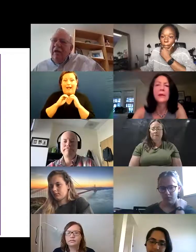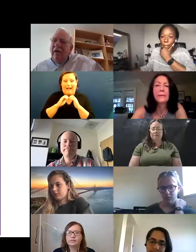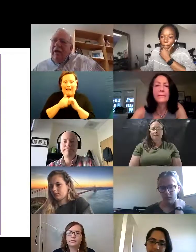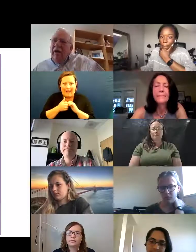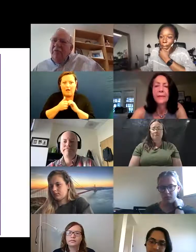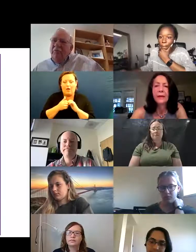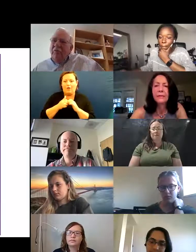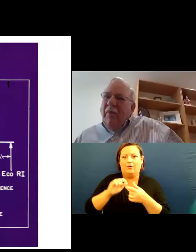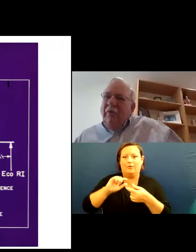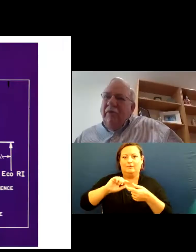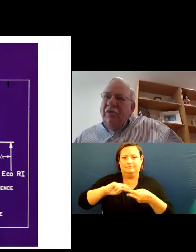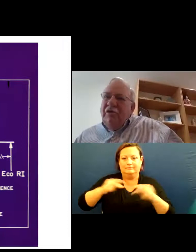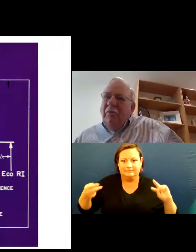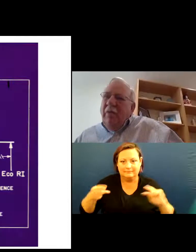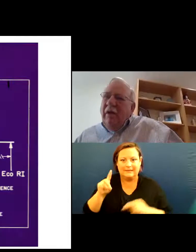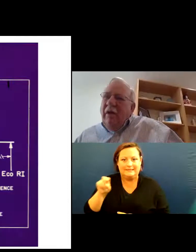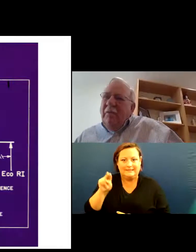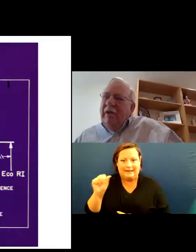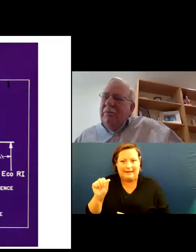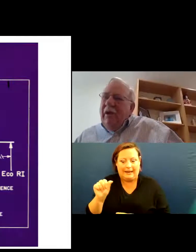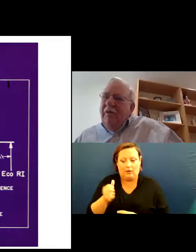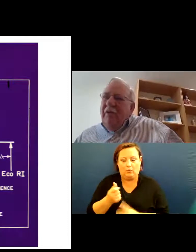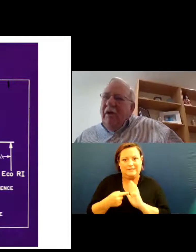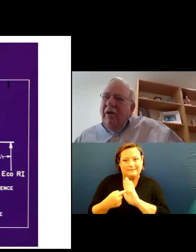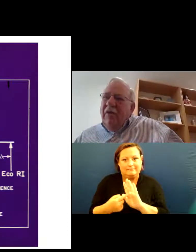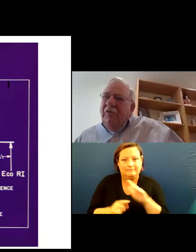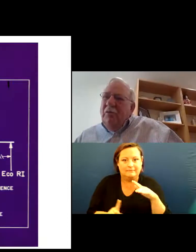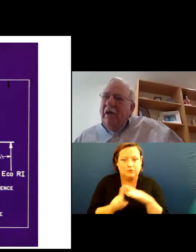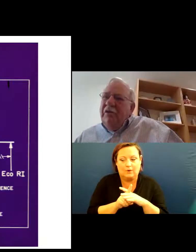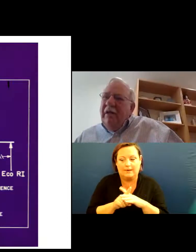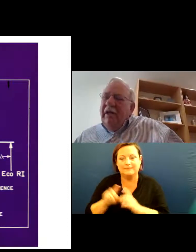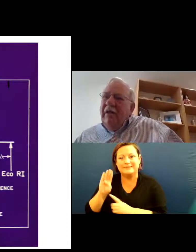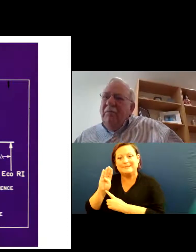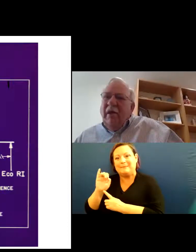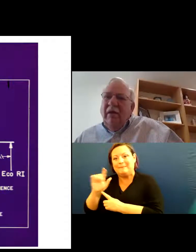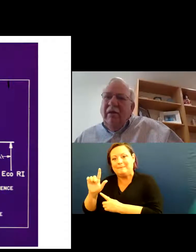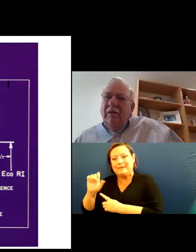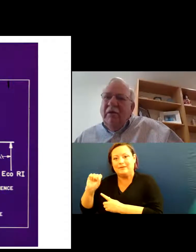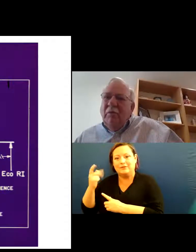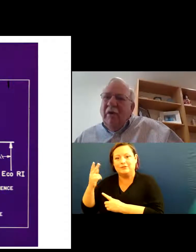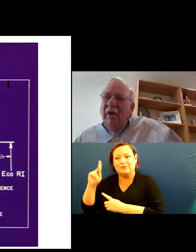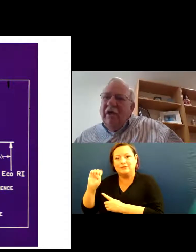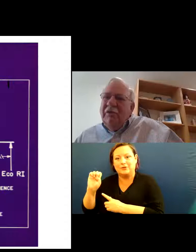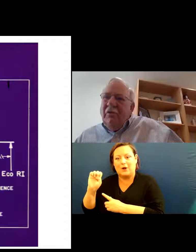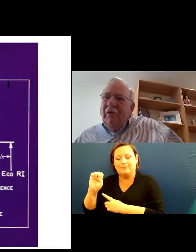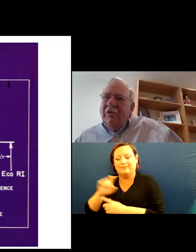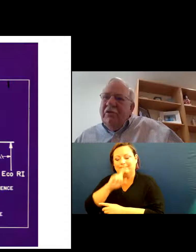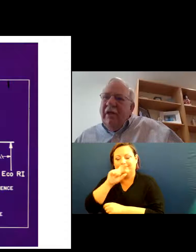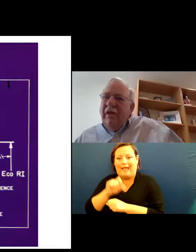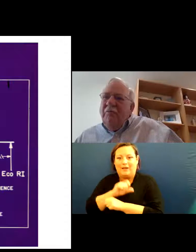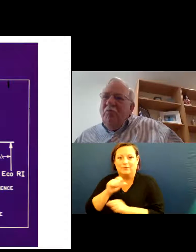expressed. Phil Sharp beat us by a few months and ended up getting the Nobel Prize